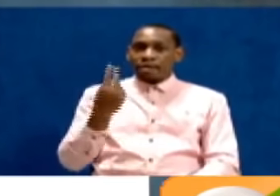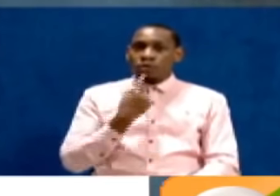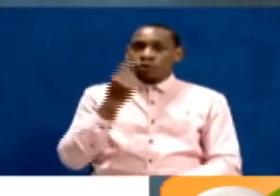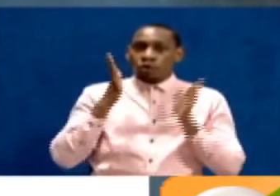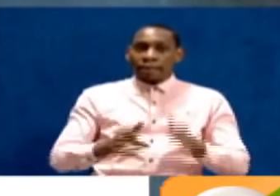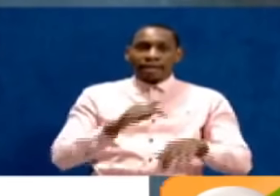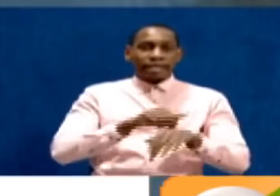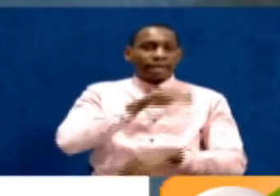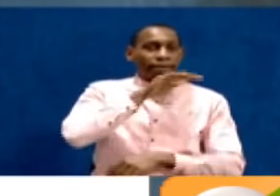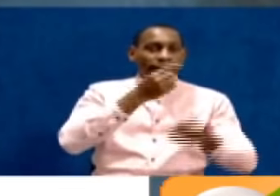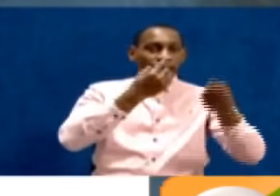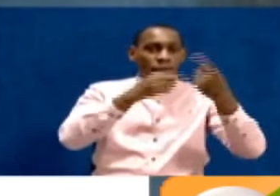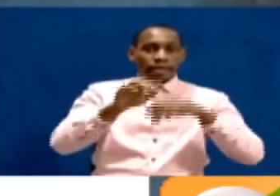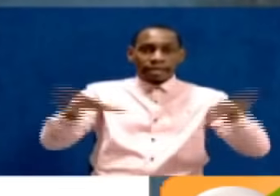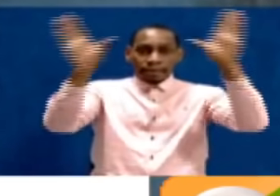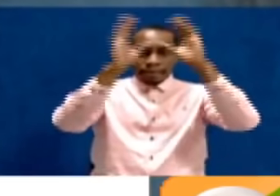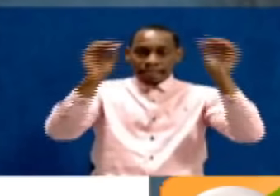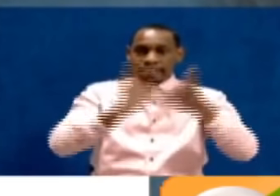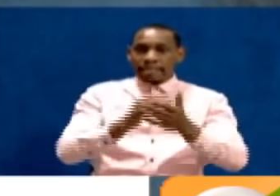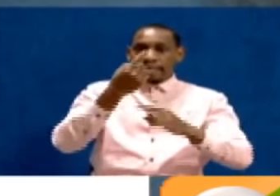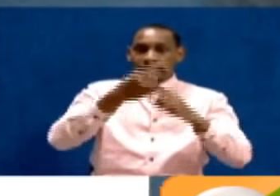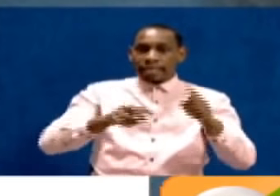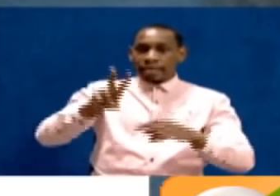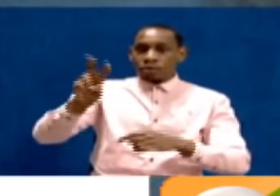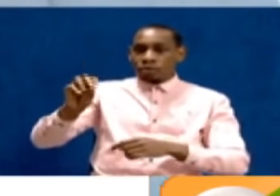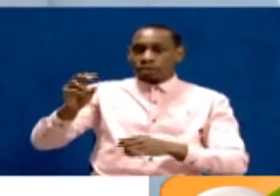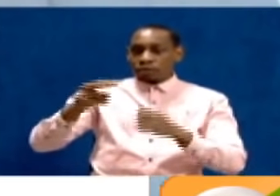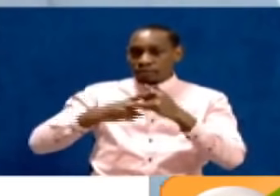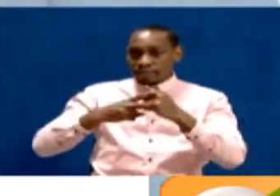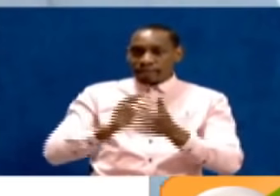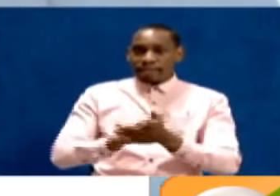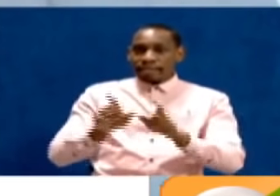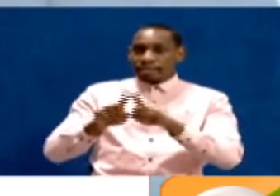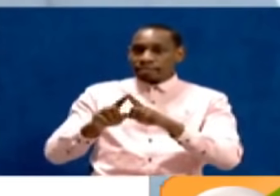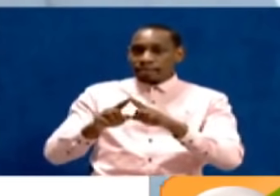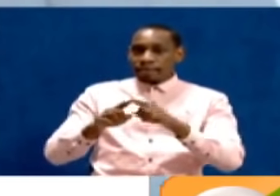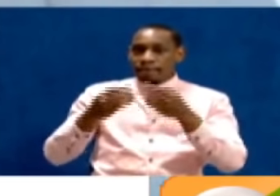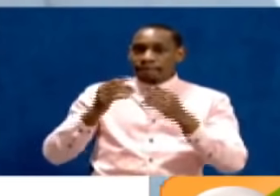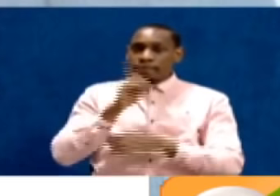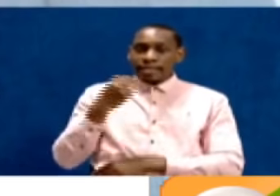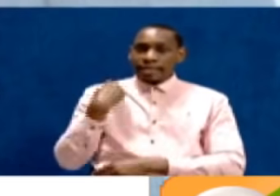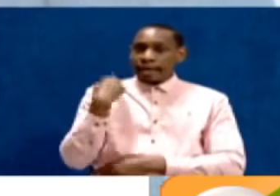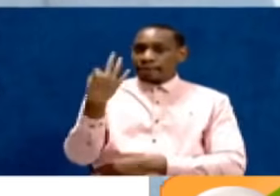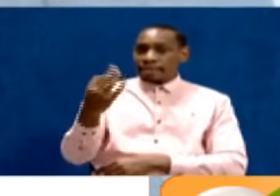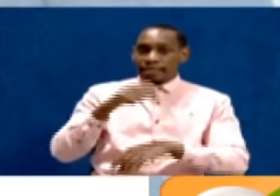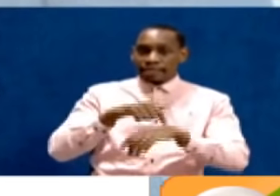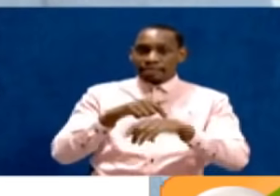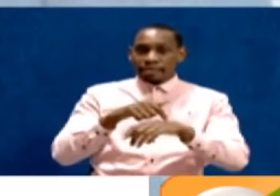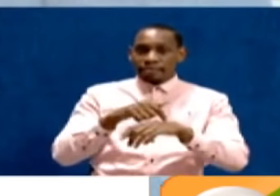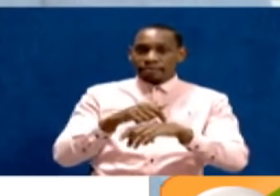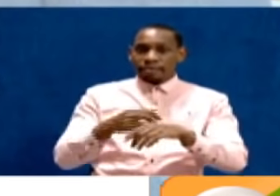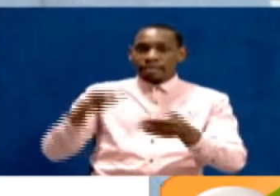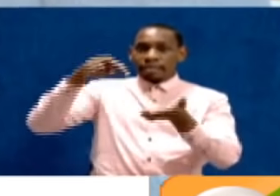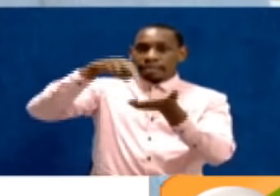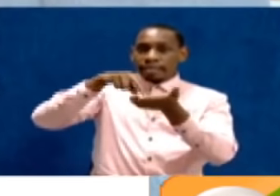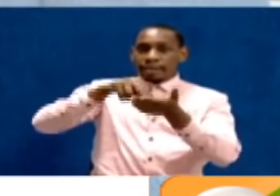Raila Odinga clinched the presidency in 2007. And finished a distant third when he threw his hat in